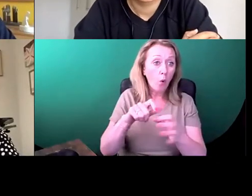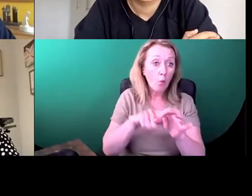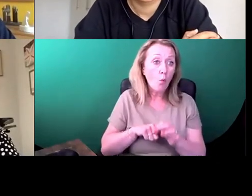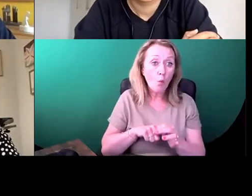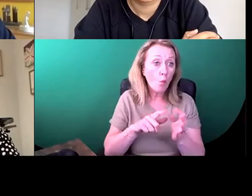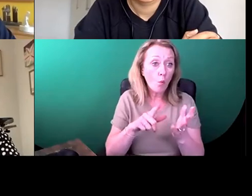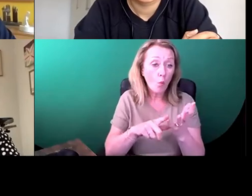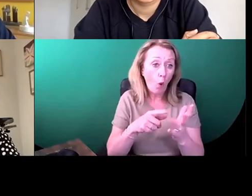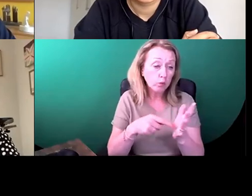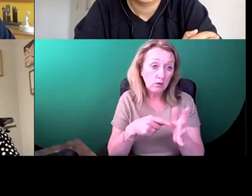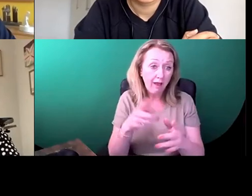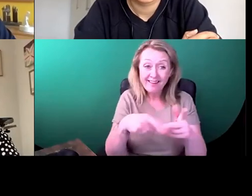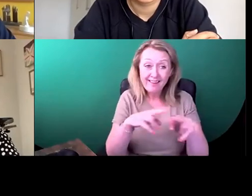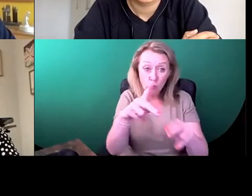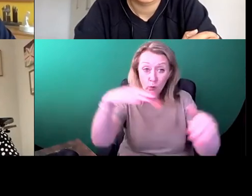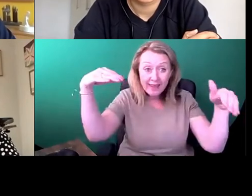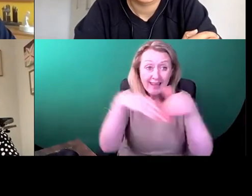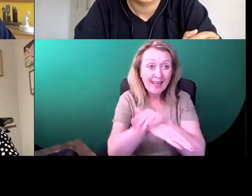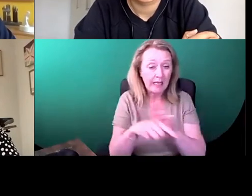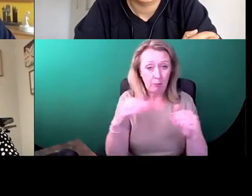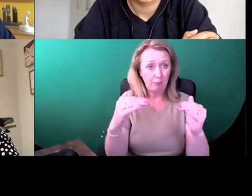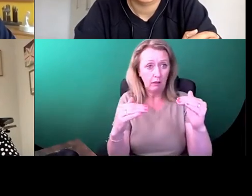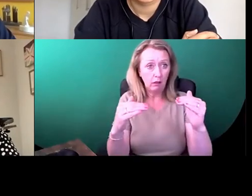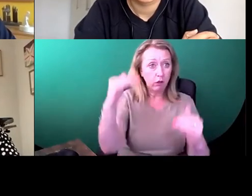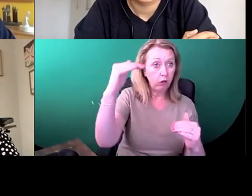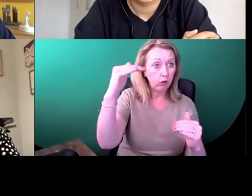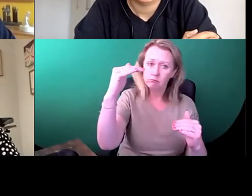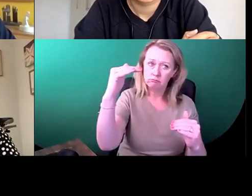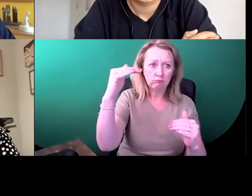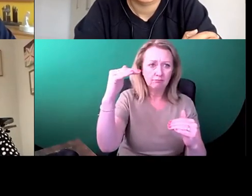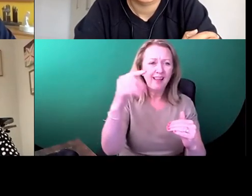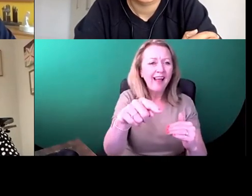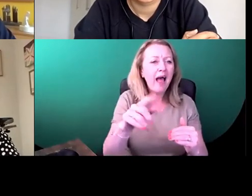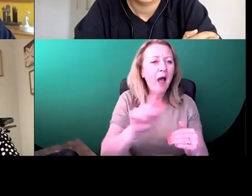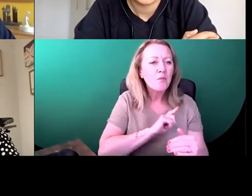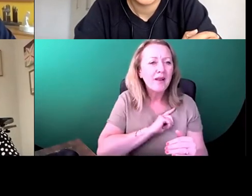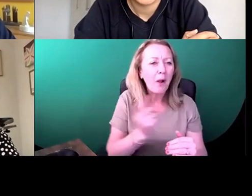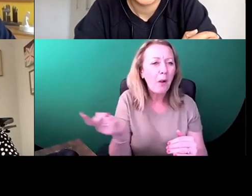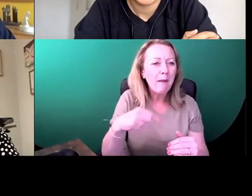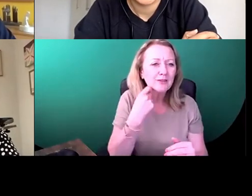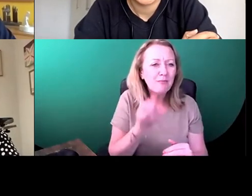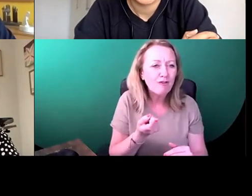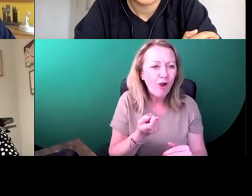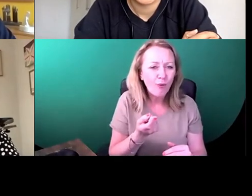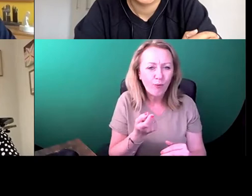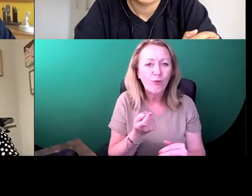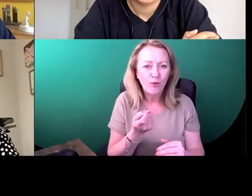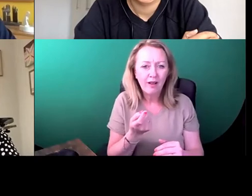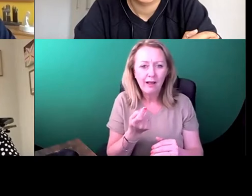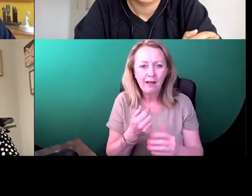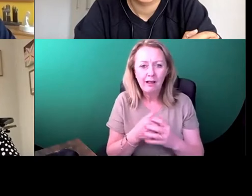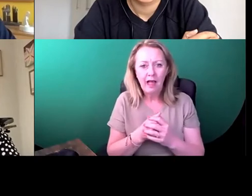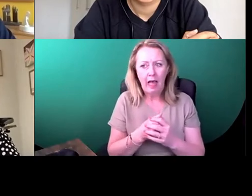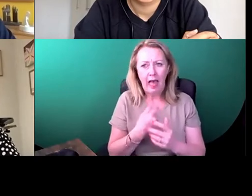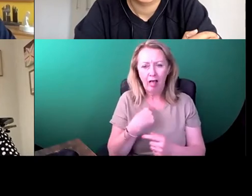So if we let you in, you would put things out of balance. So why don't you come back tomorrow? I could feel a rant coming